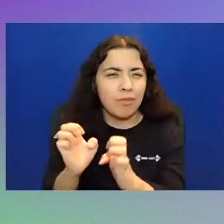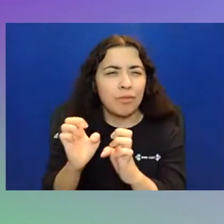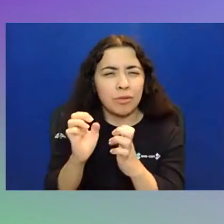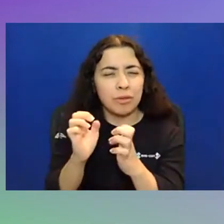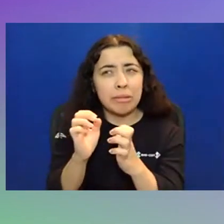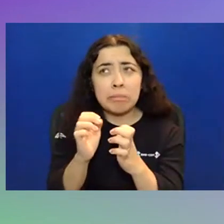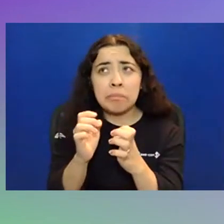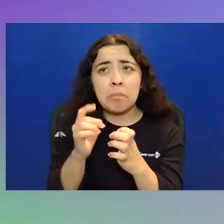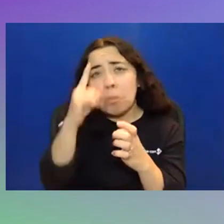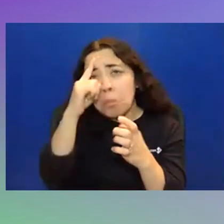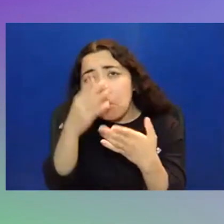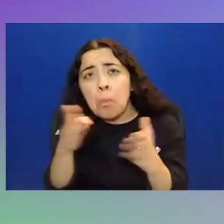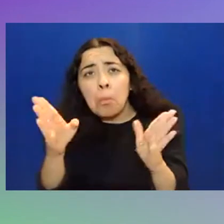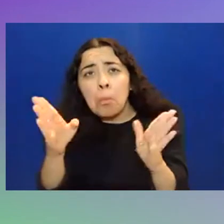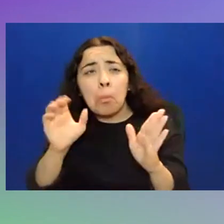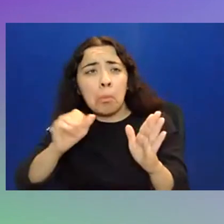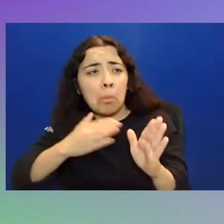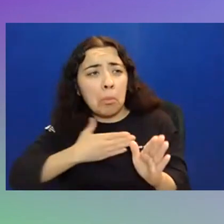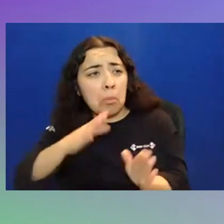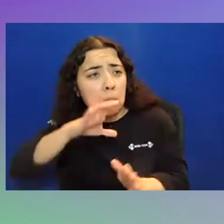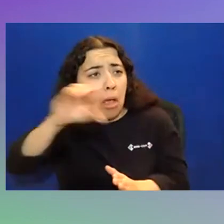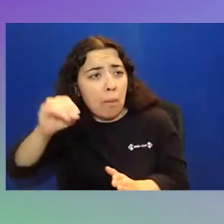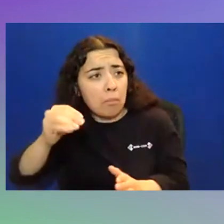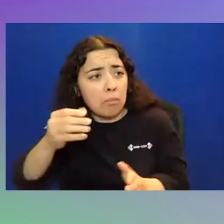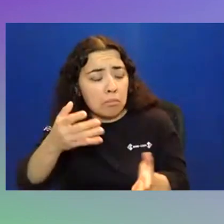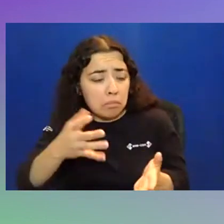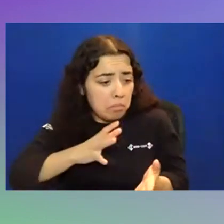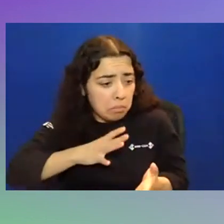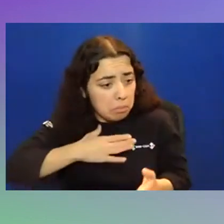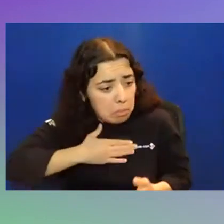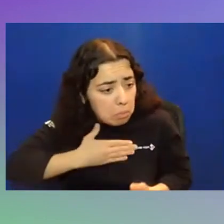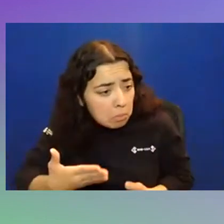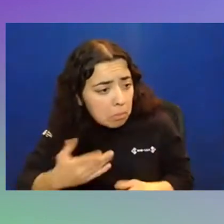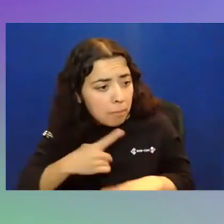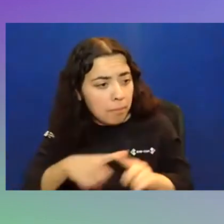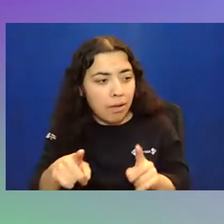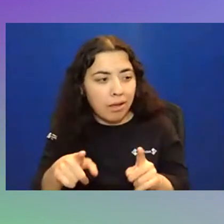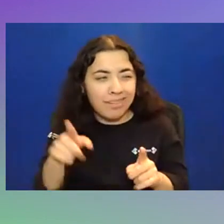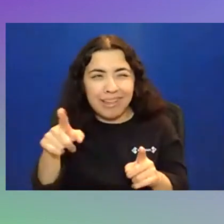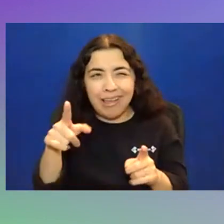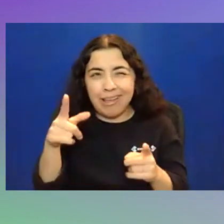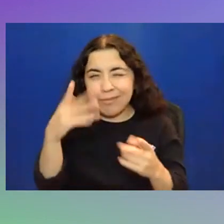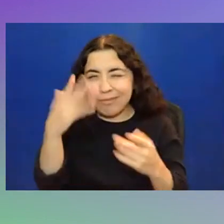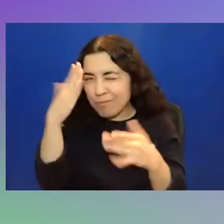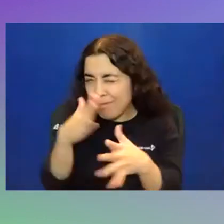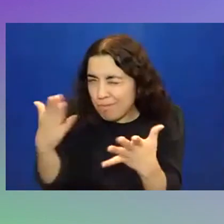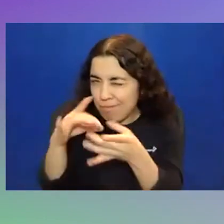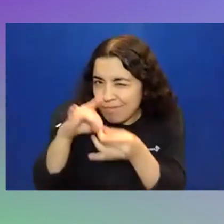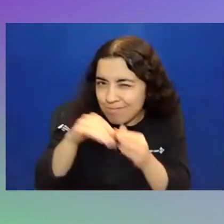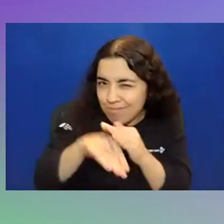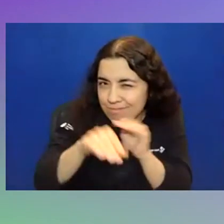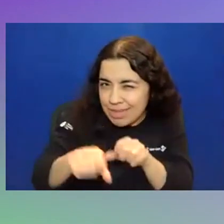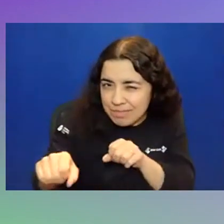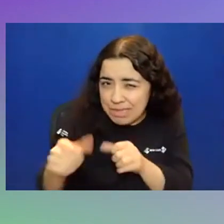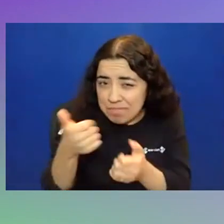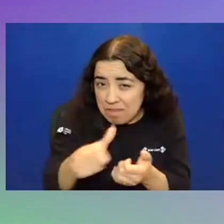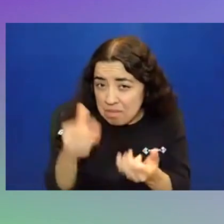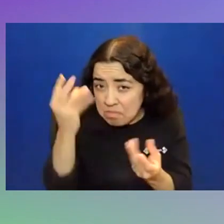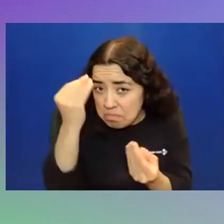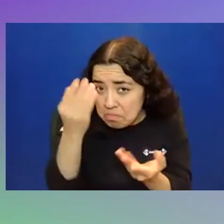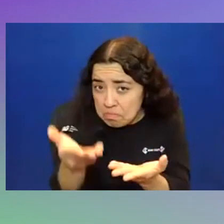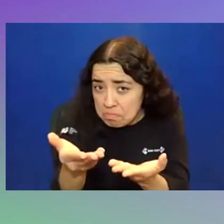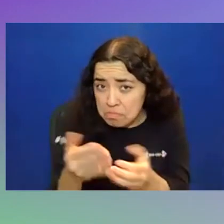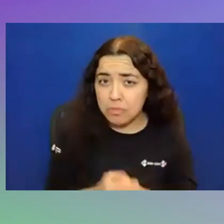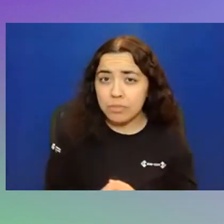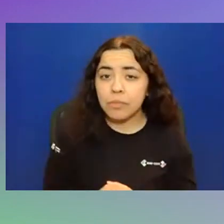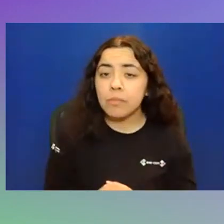company? Sure. Thanks for the question, Sarah. I would kind of reflect on who